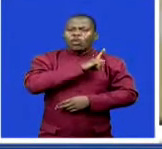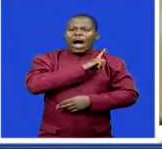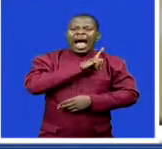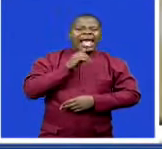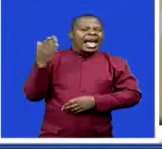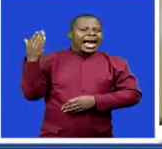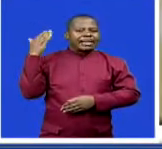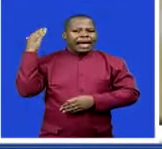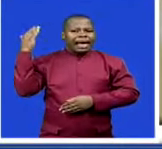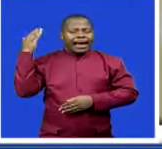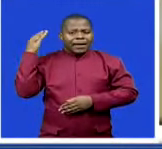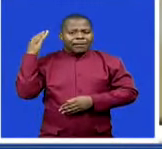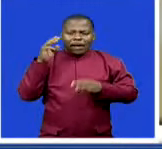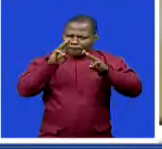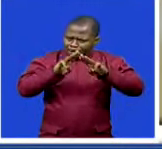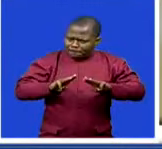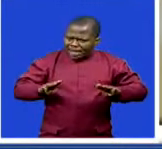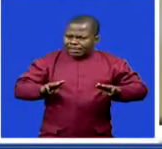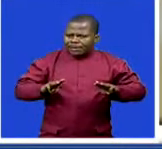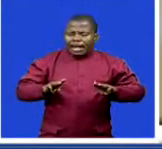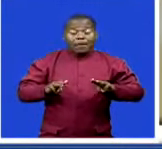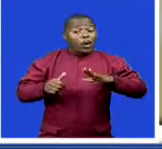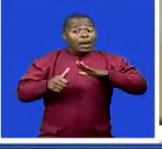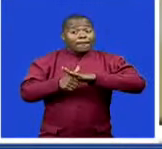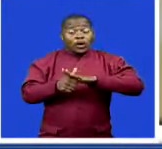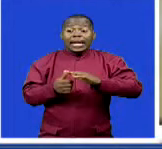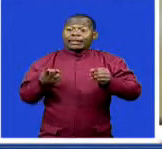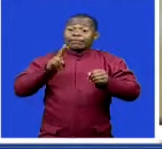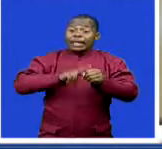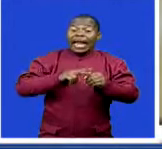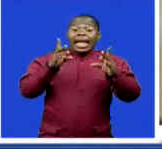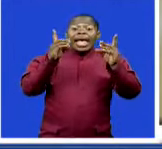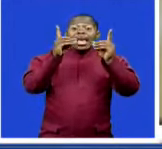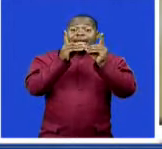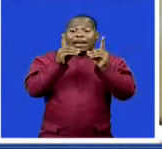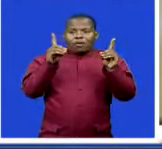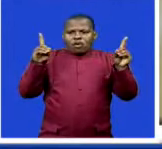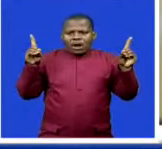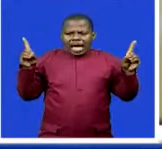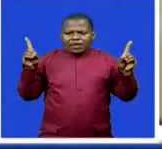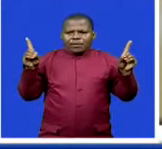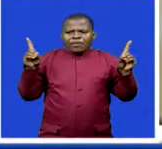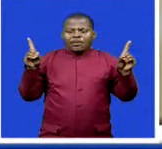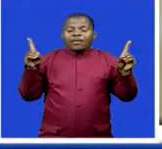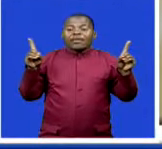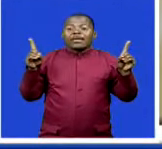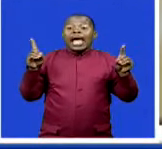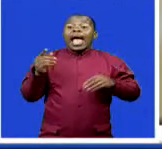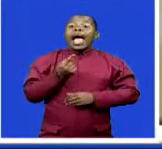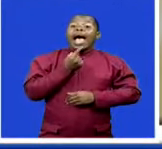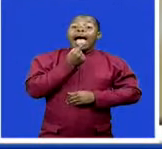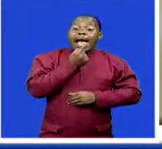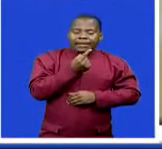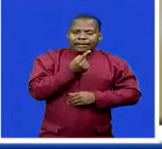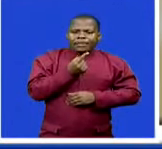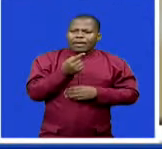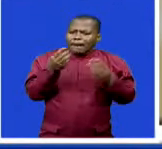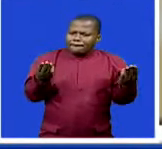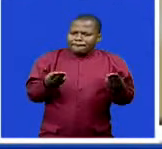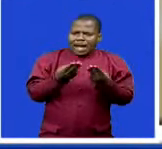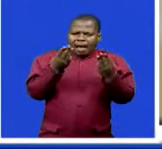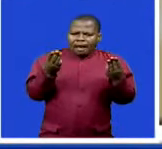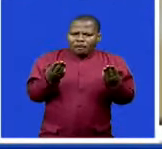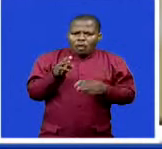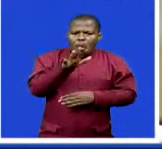Now, democracy ikhuluma ngemajority rule. Democracy speaks of the majority that rule.